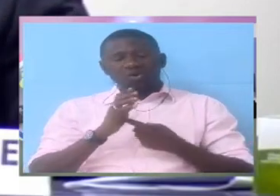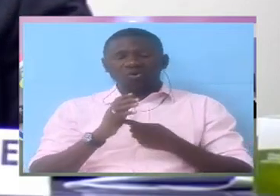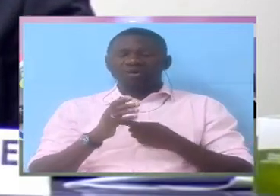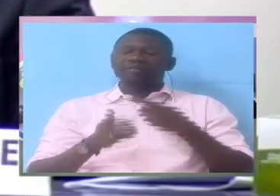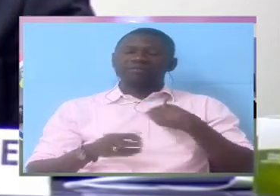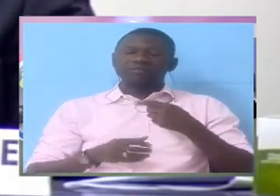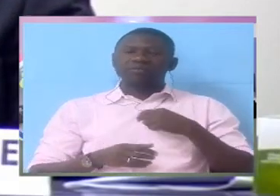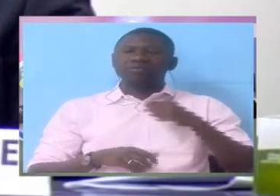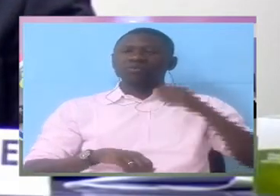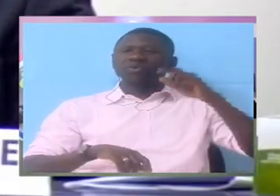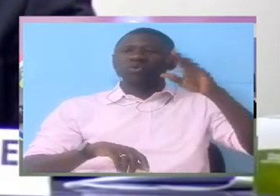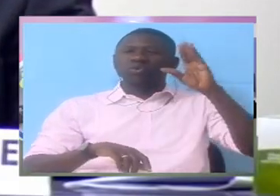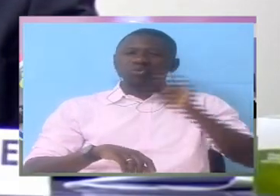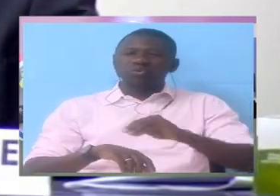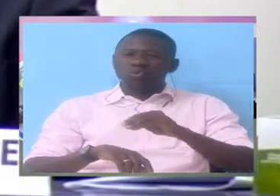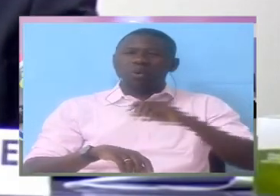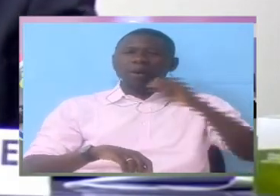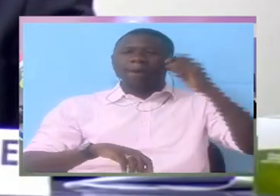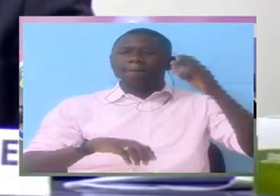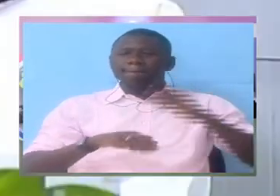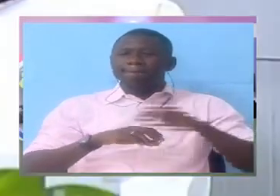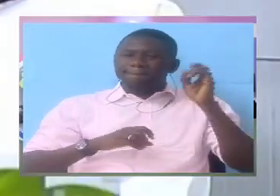is